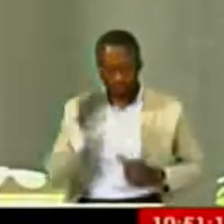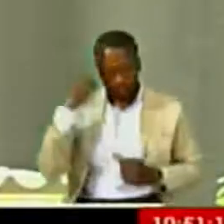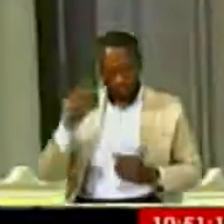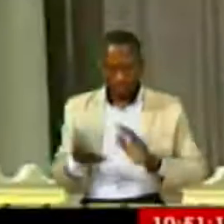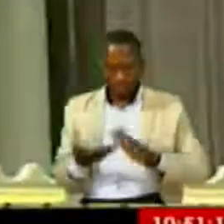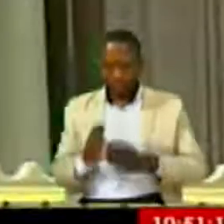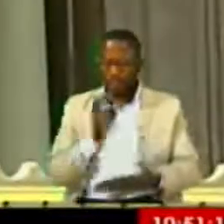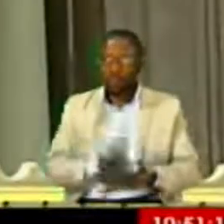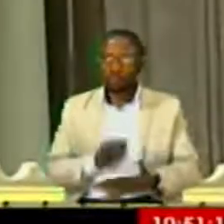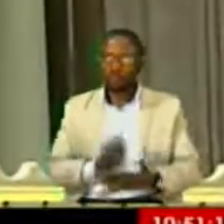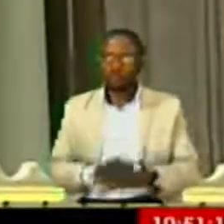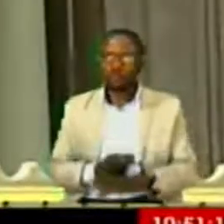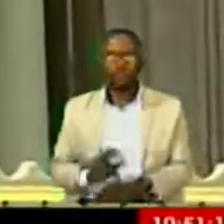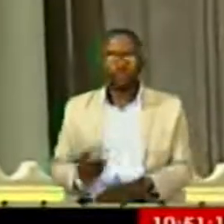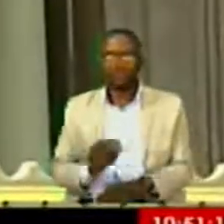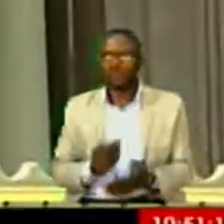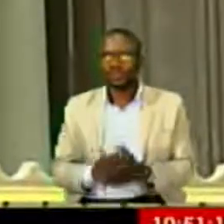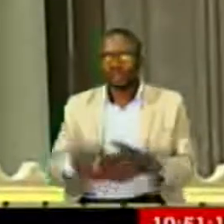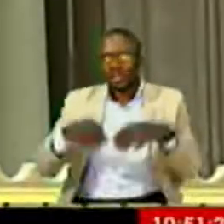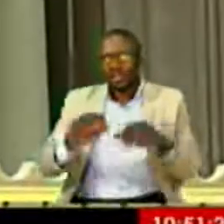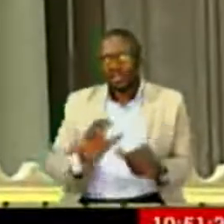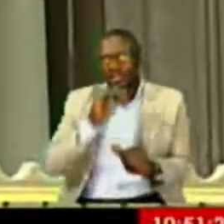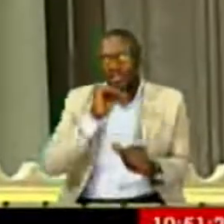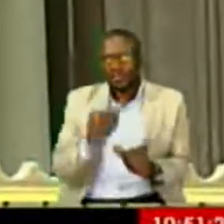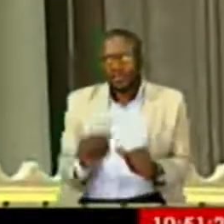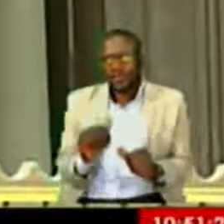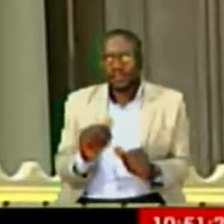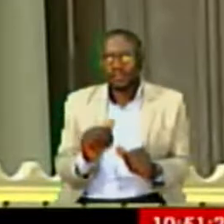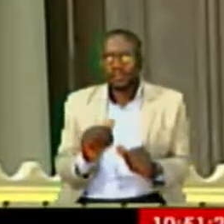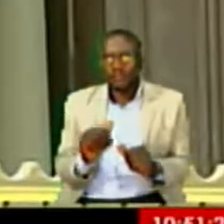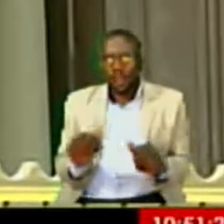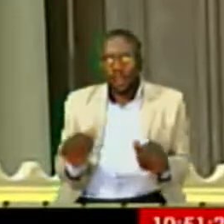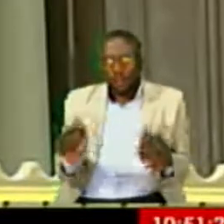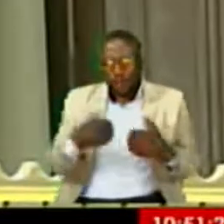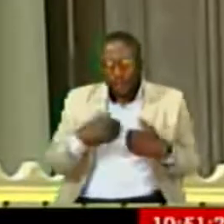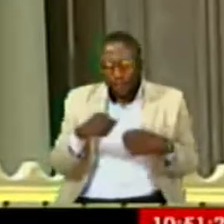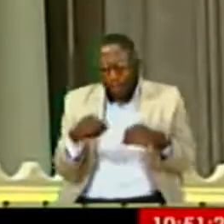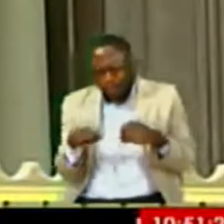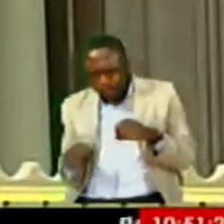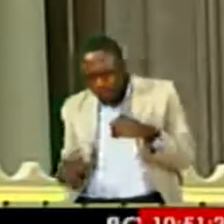une résistance intérieure. You should not have an inner resistance.